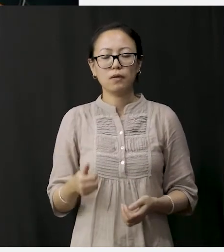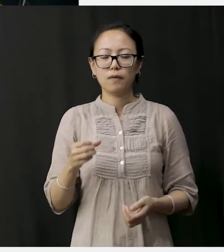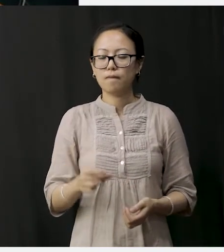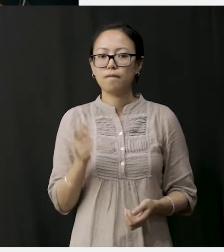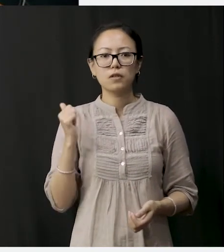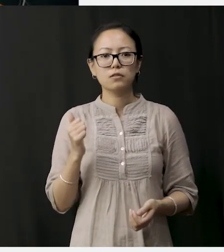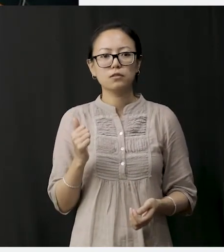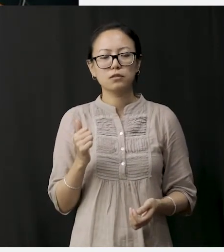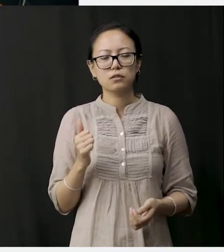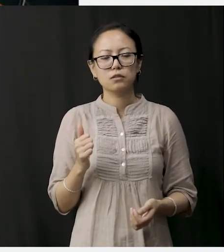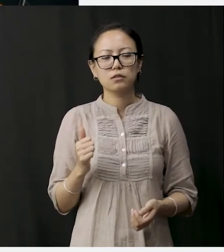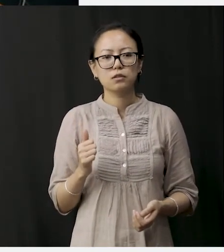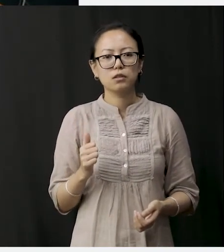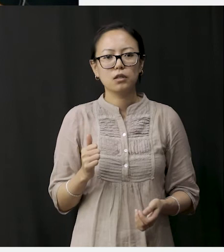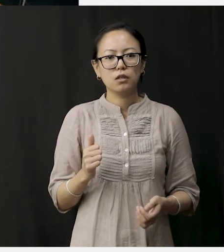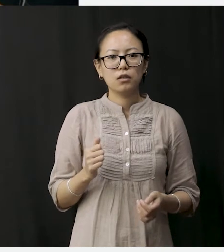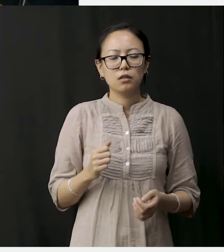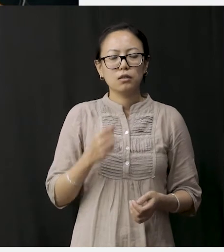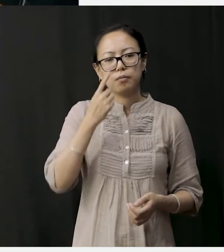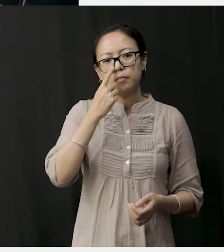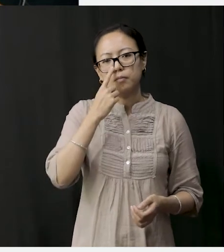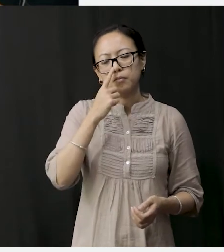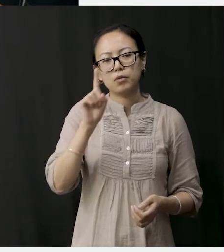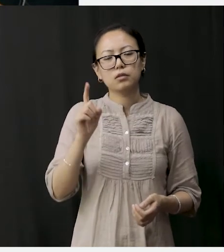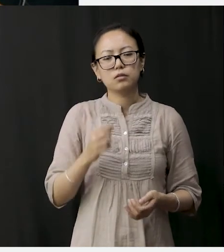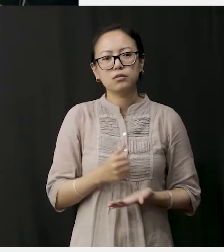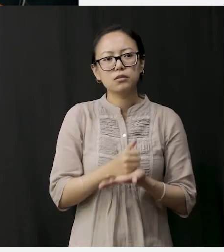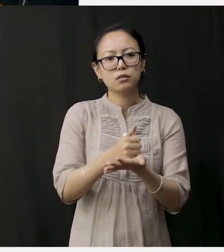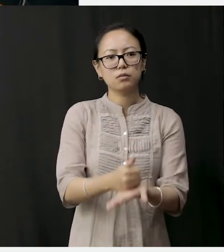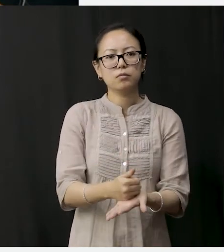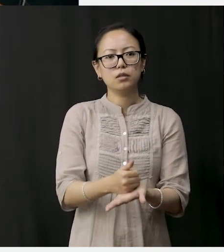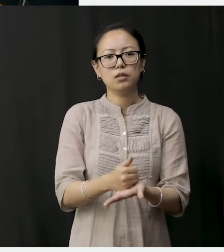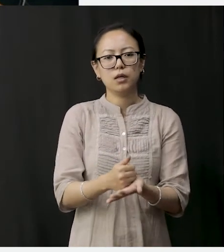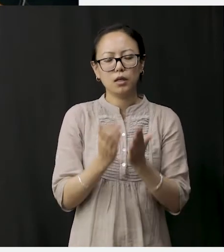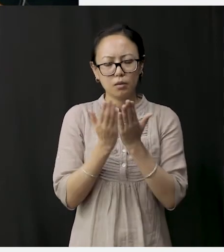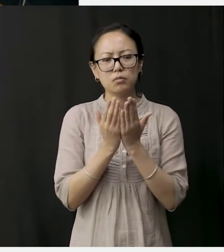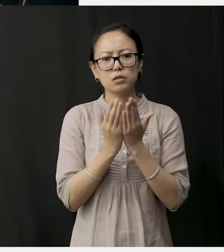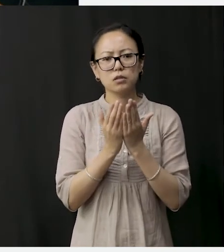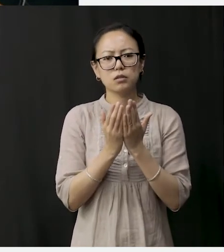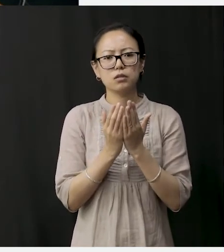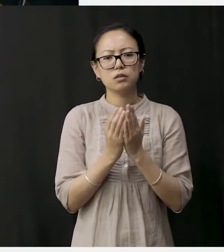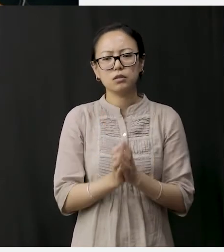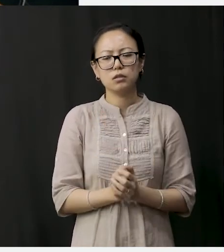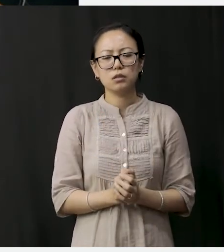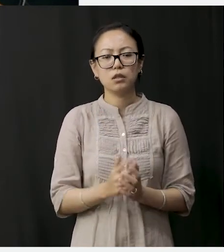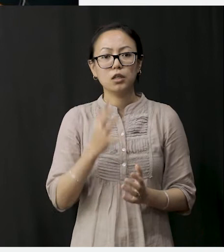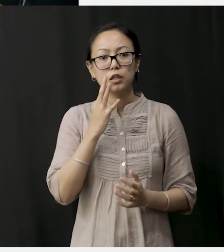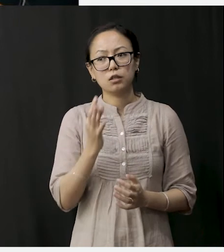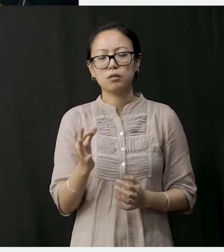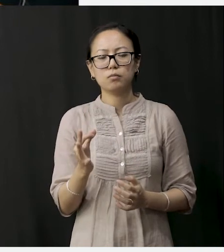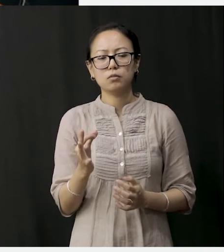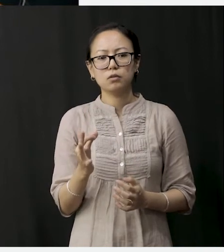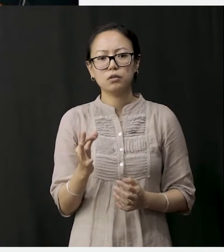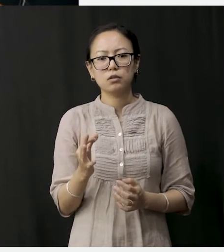you study every day, you will learn your lessons easily. Or else if you just keep on collecting your notes and you